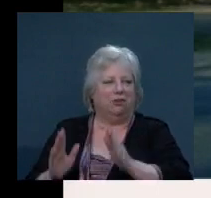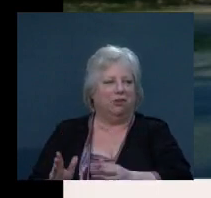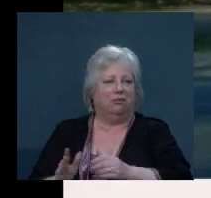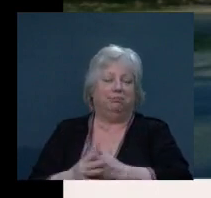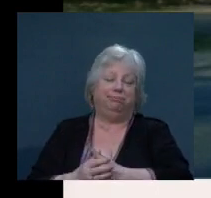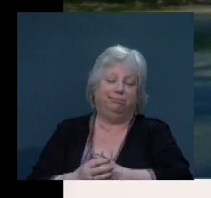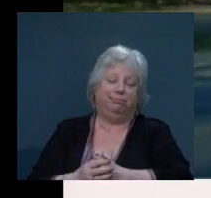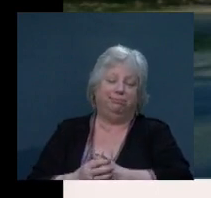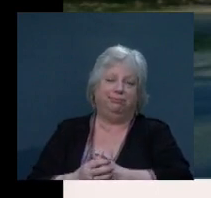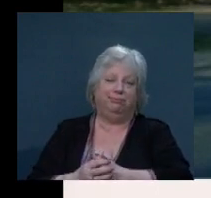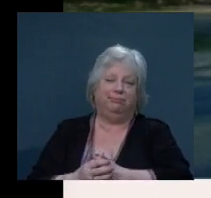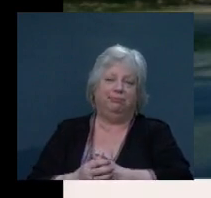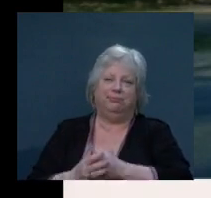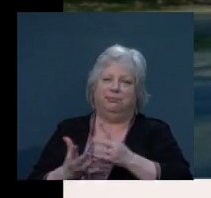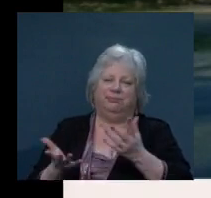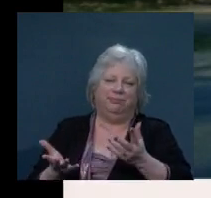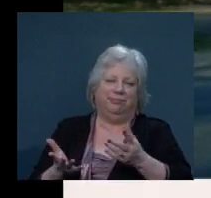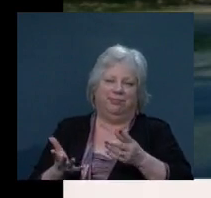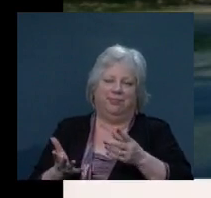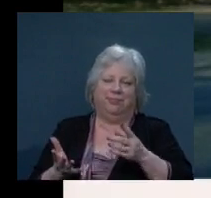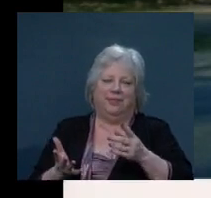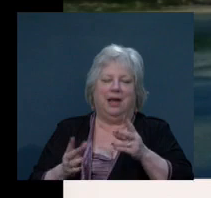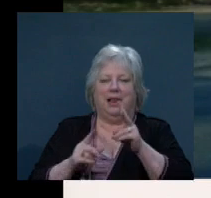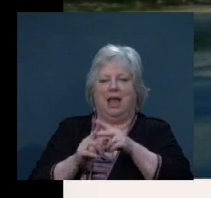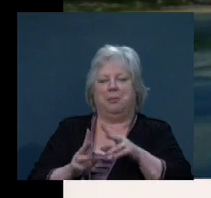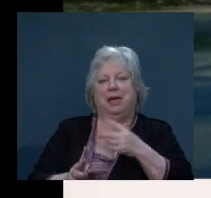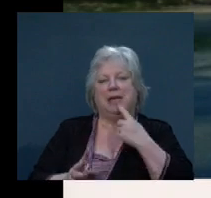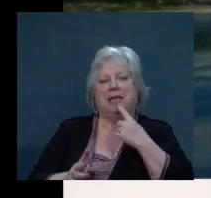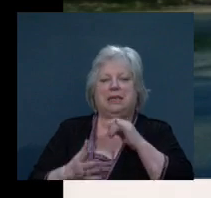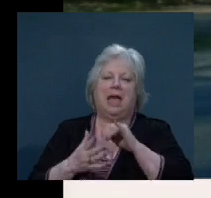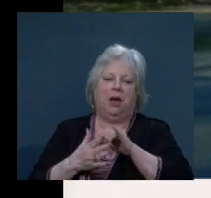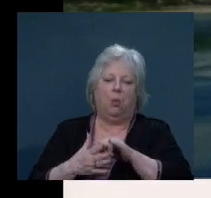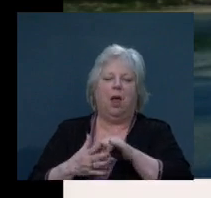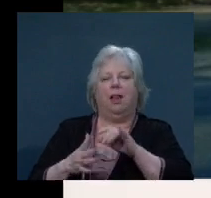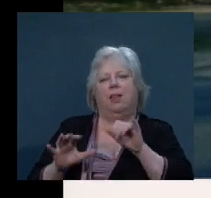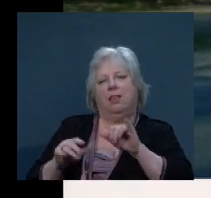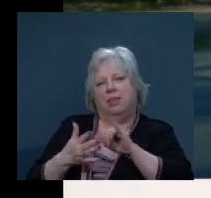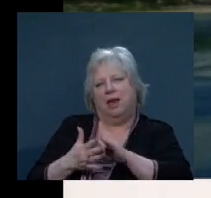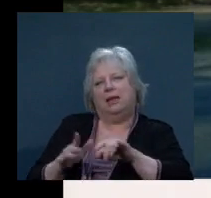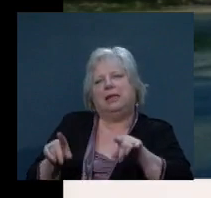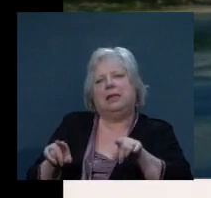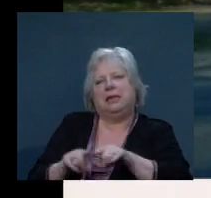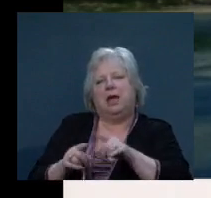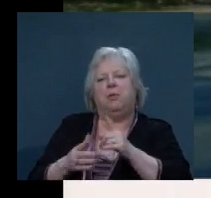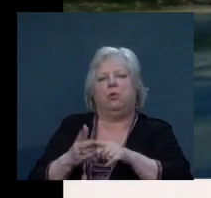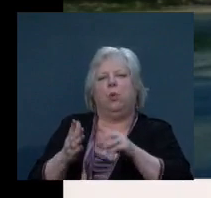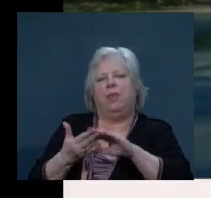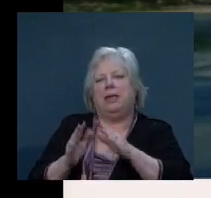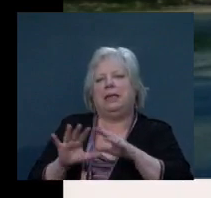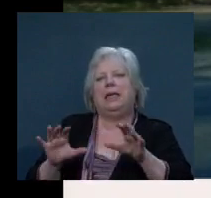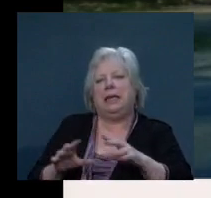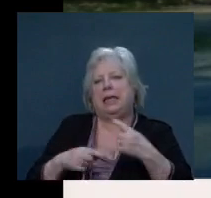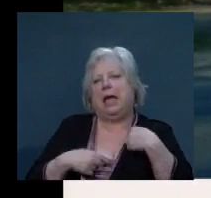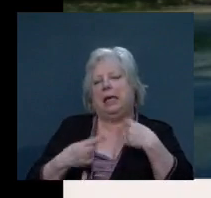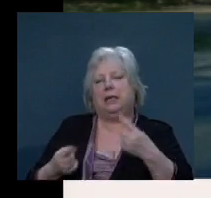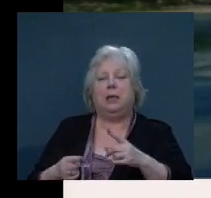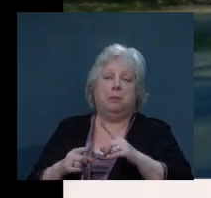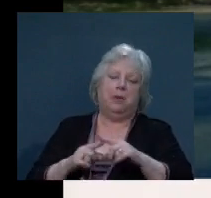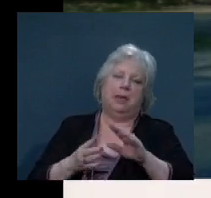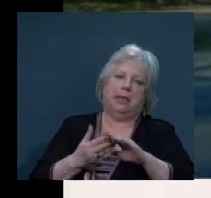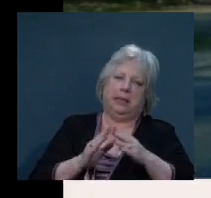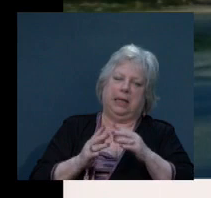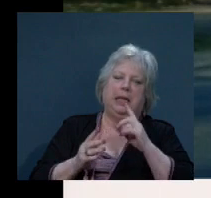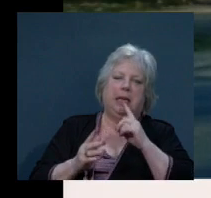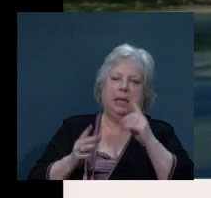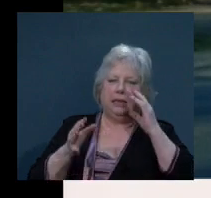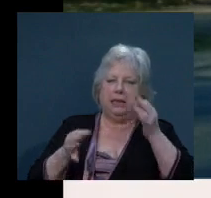houses. He's saying it's in keeping with what the city does, but the city's done different things. When my